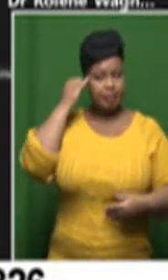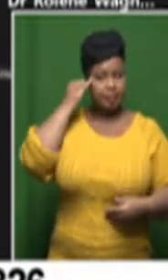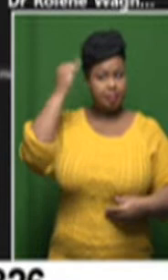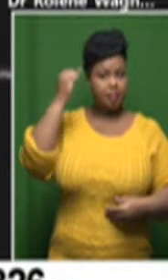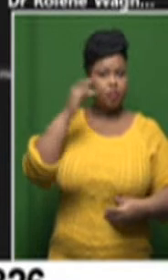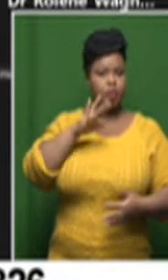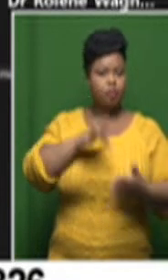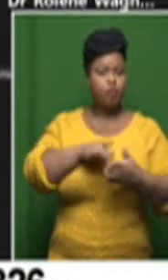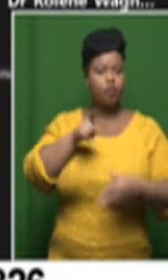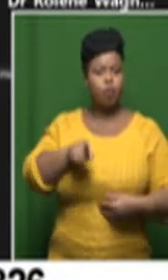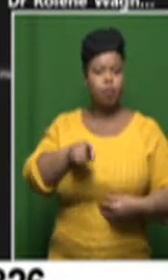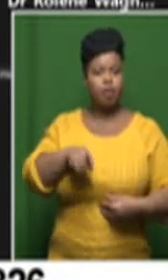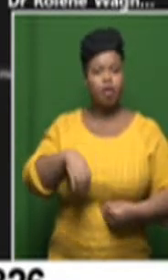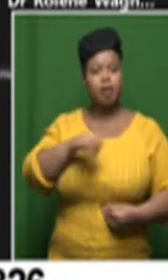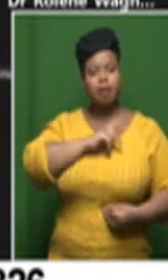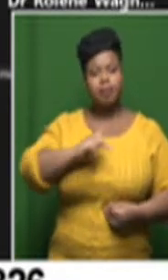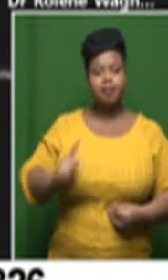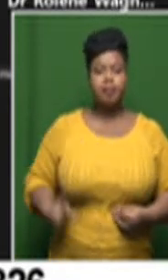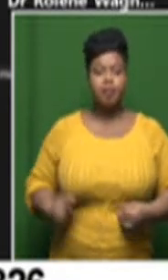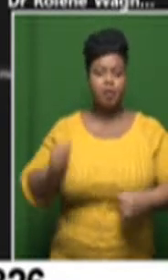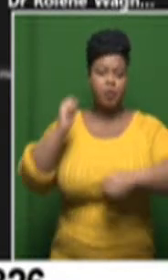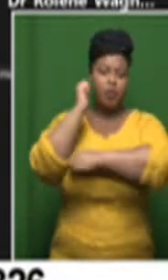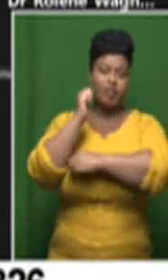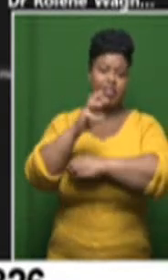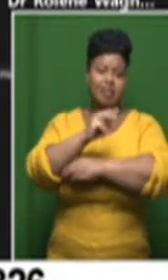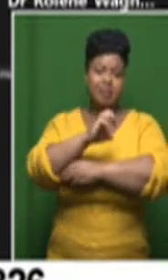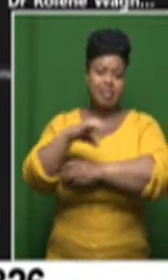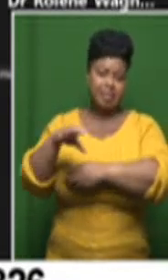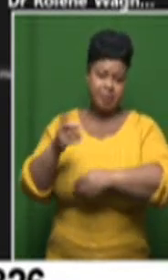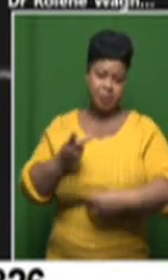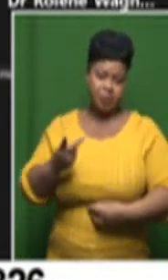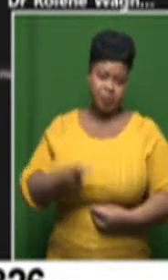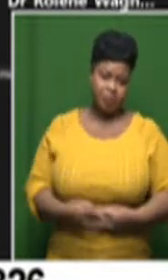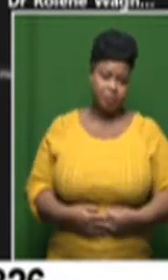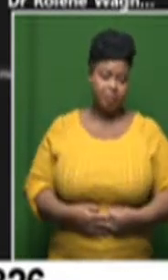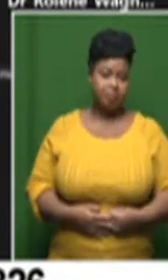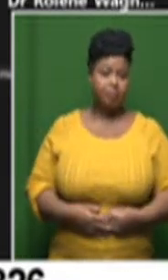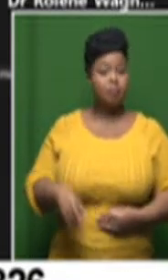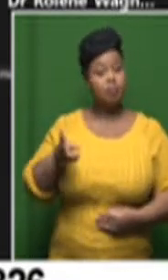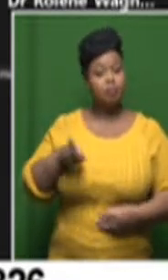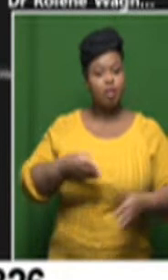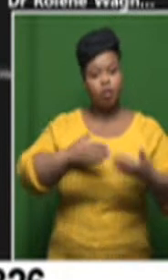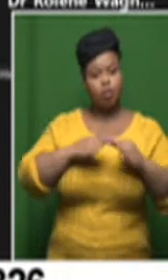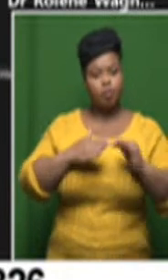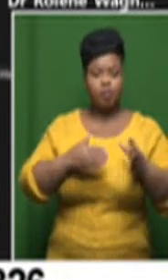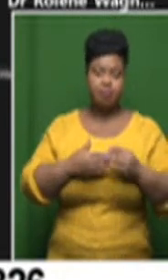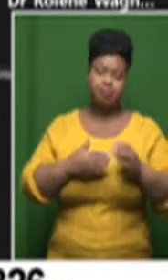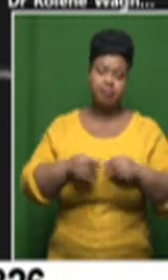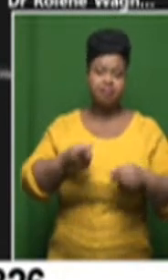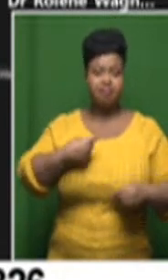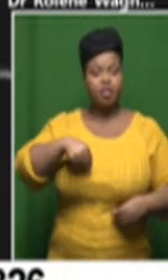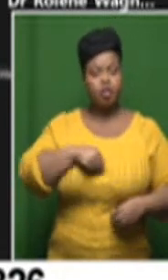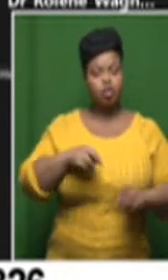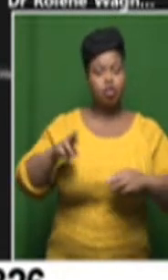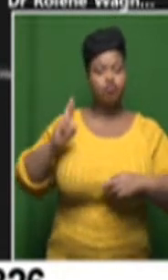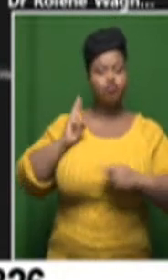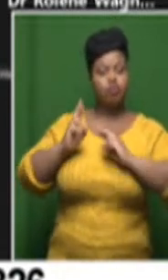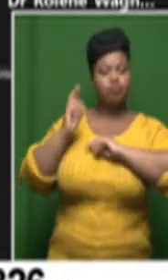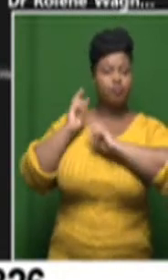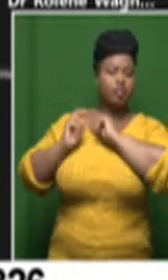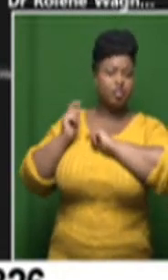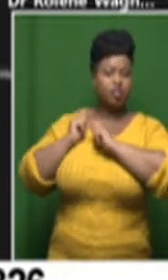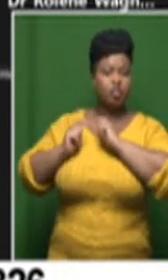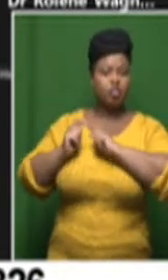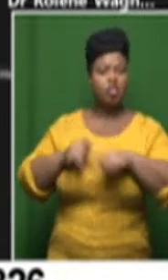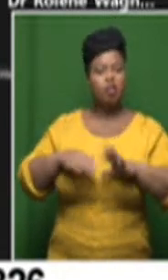central level from the Office of the Premier, and our MEC, but also to our community, business and religious leaders who've been